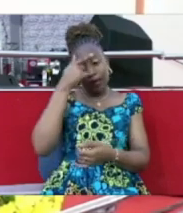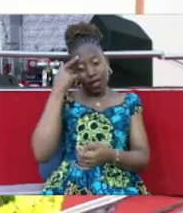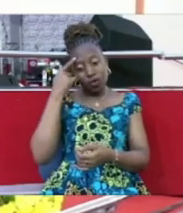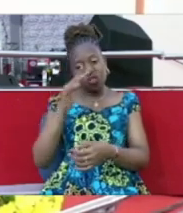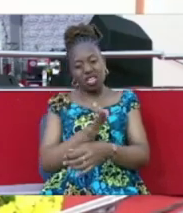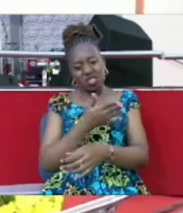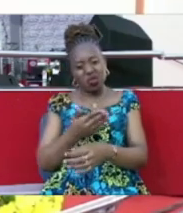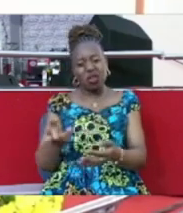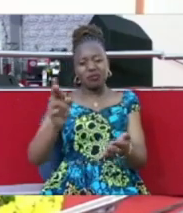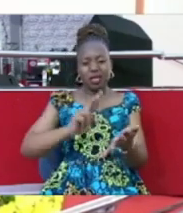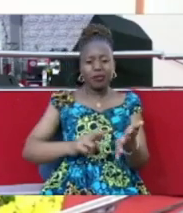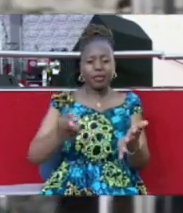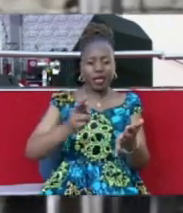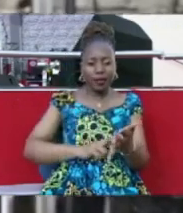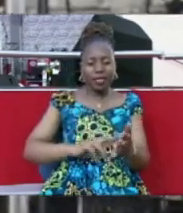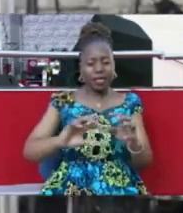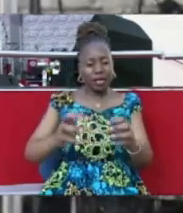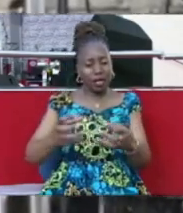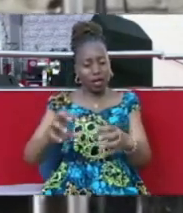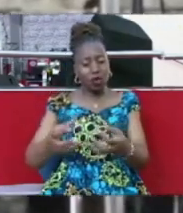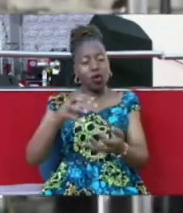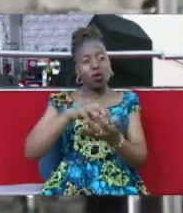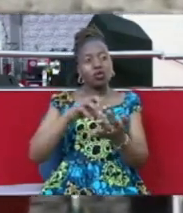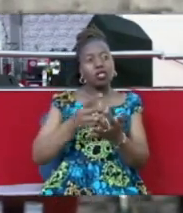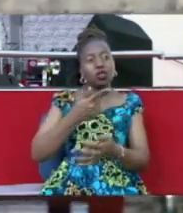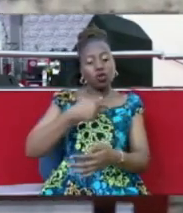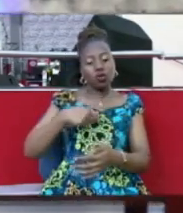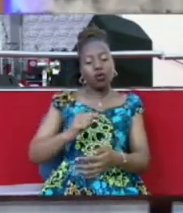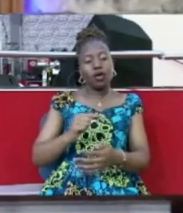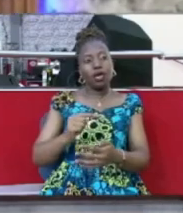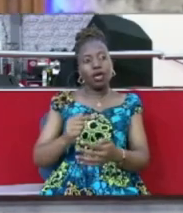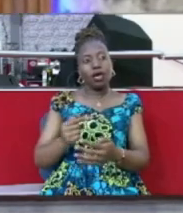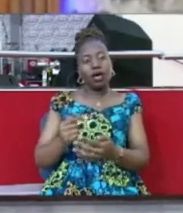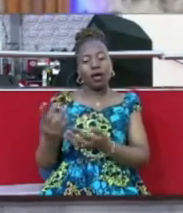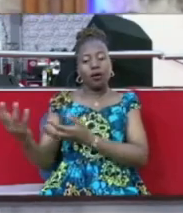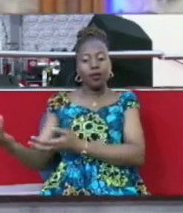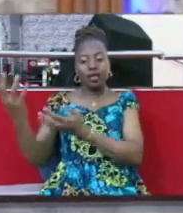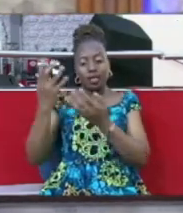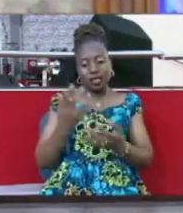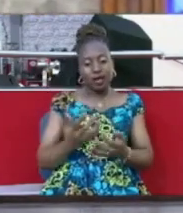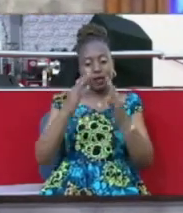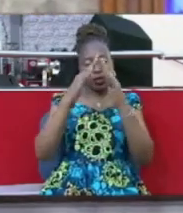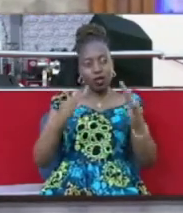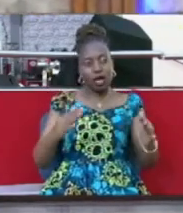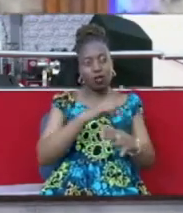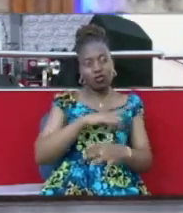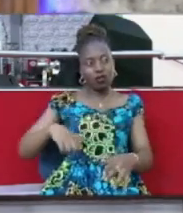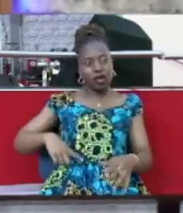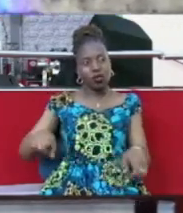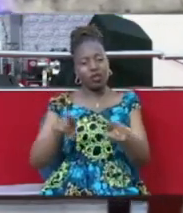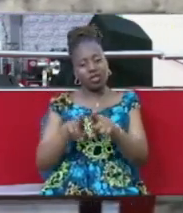radio station, we find ourselves bringing it in the house of God. We find ourselves dancing to it. But the